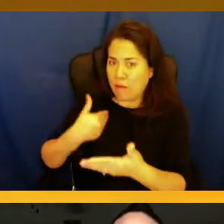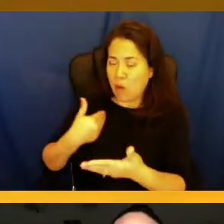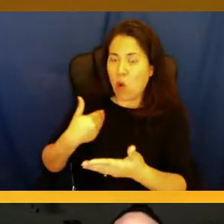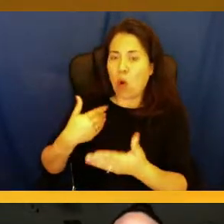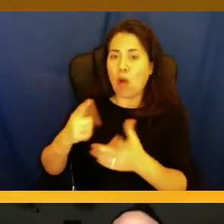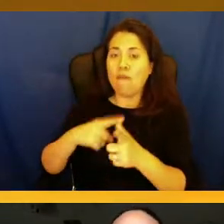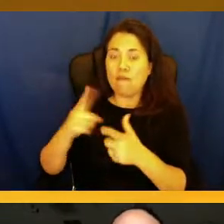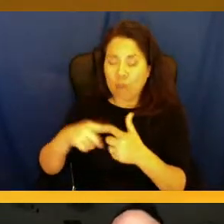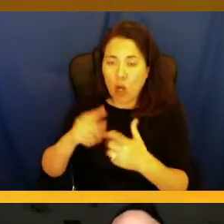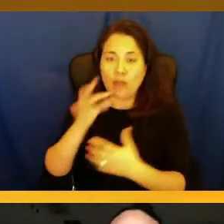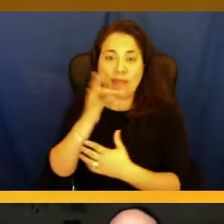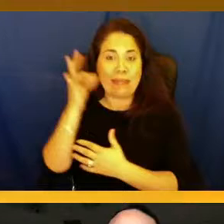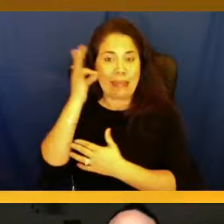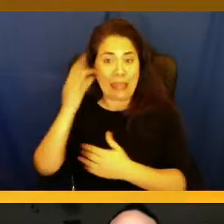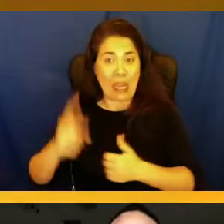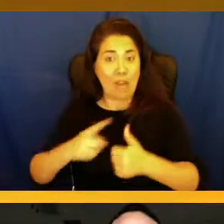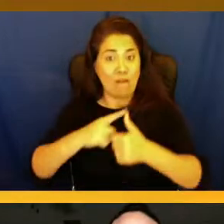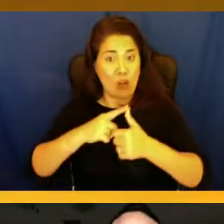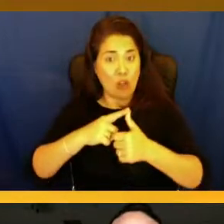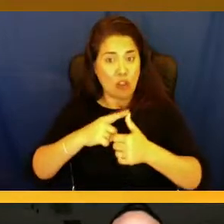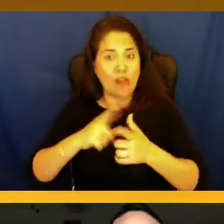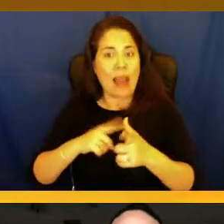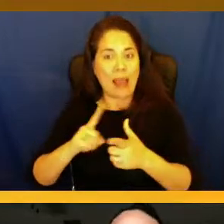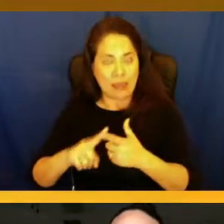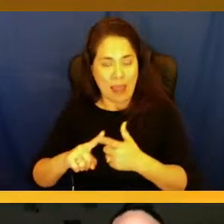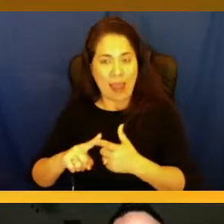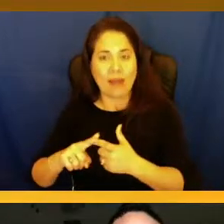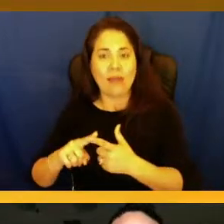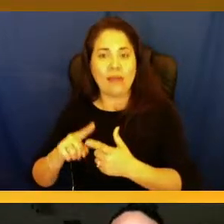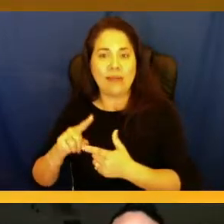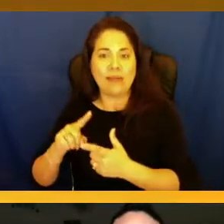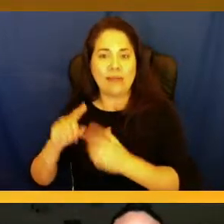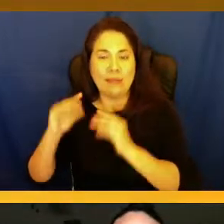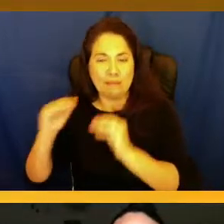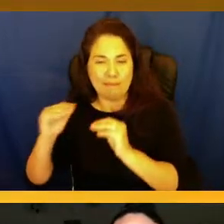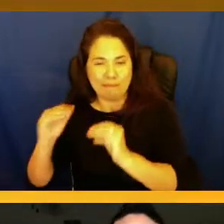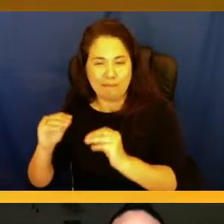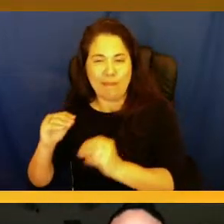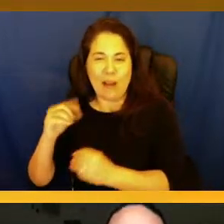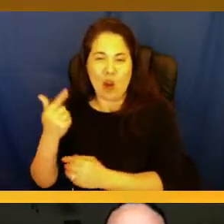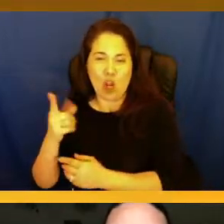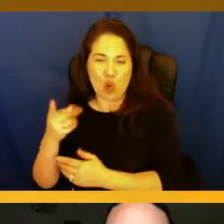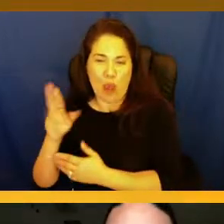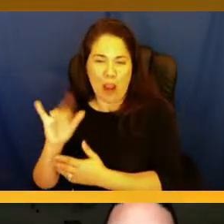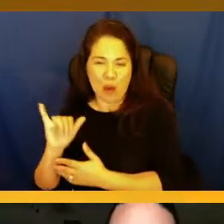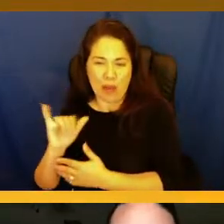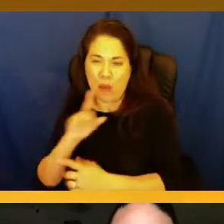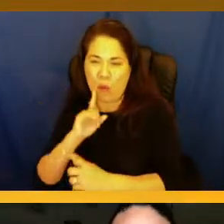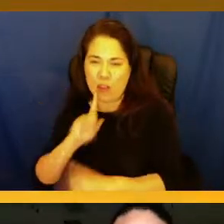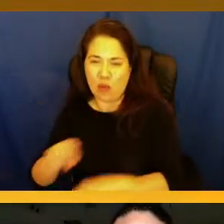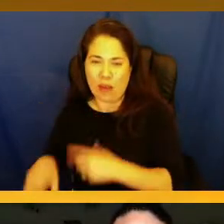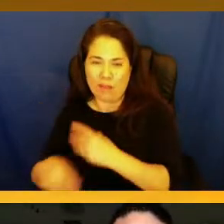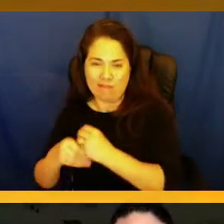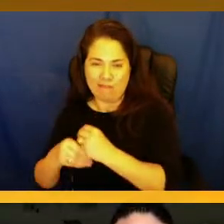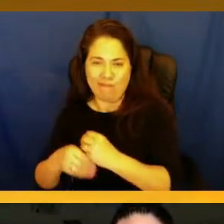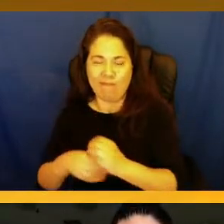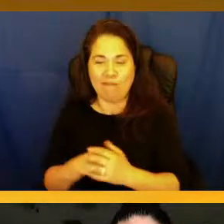Indigenous panelists first, and then academics or Gregory, whoever would like to answer after. Okay.